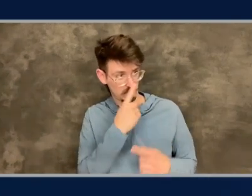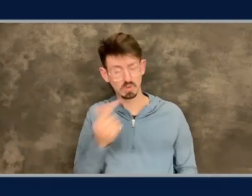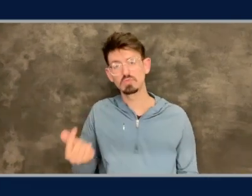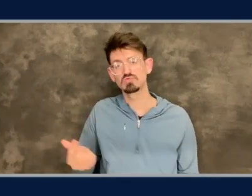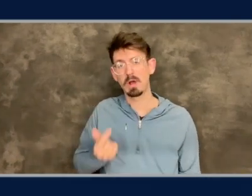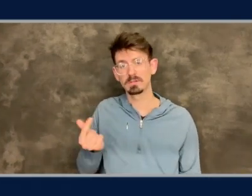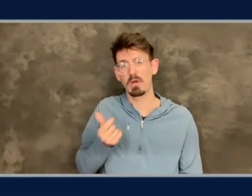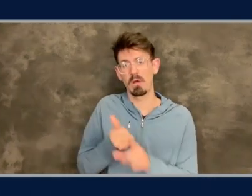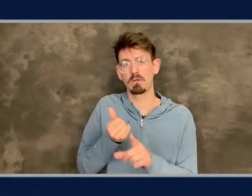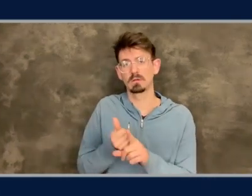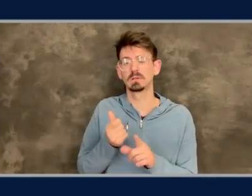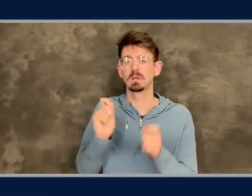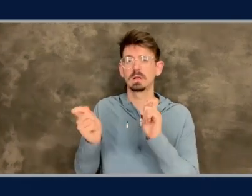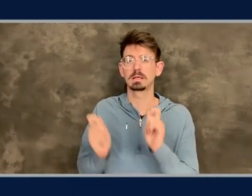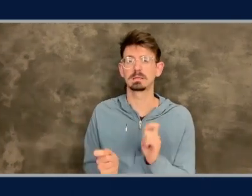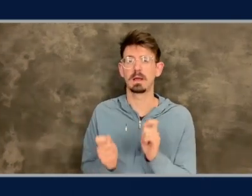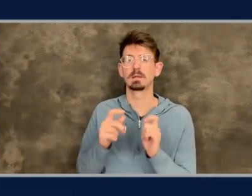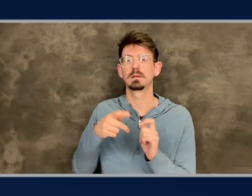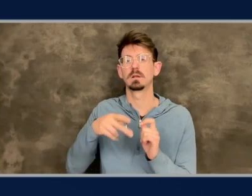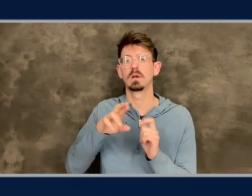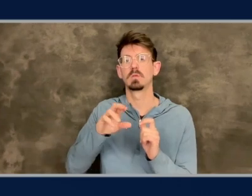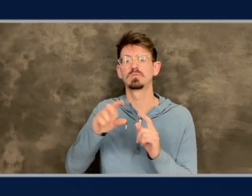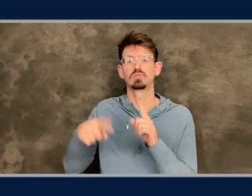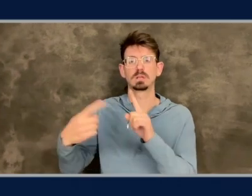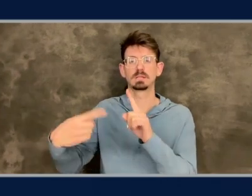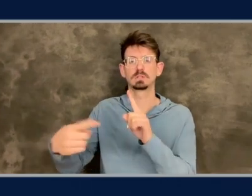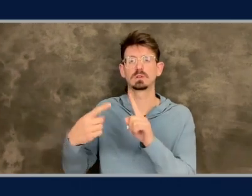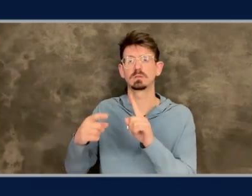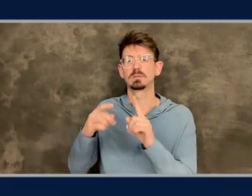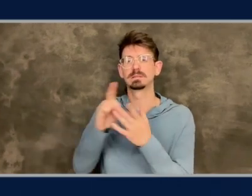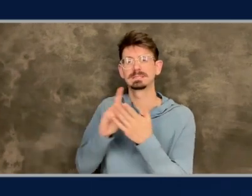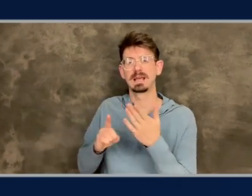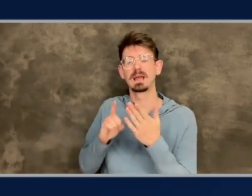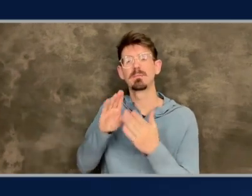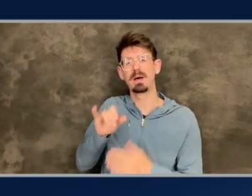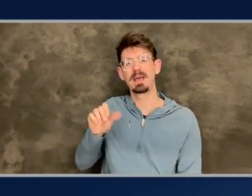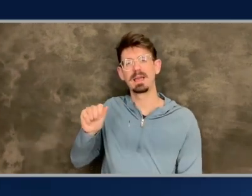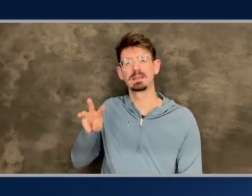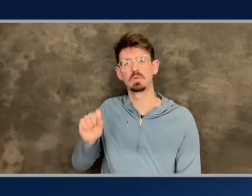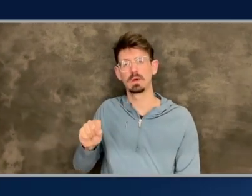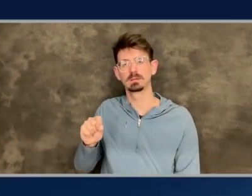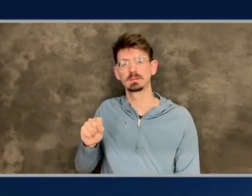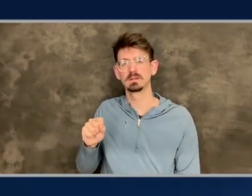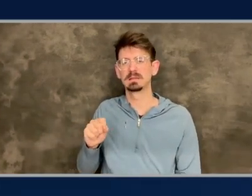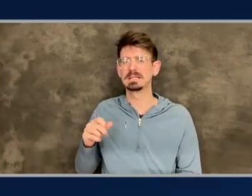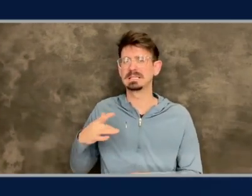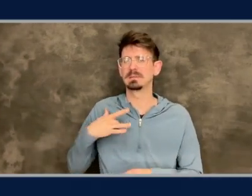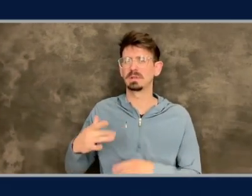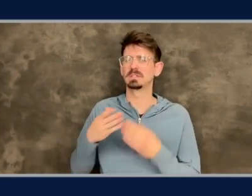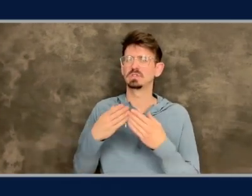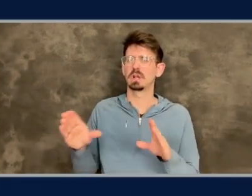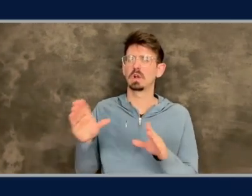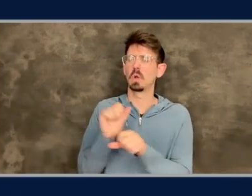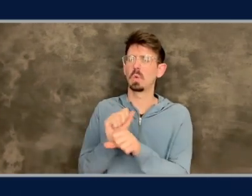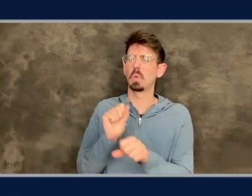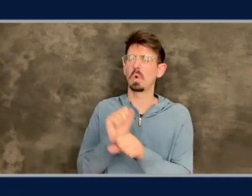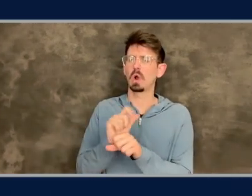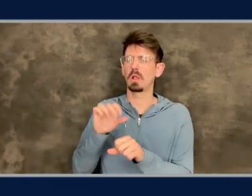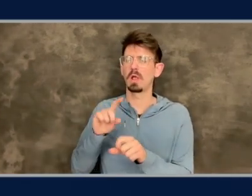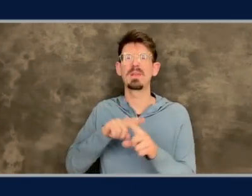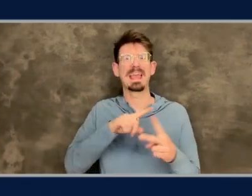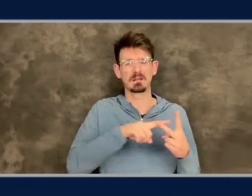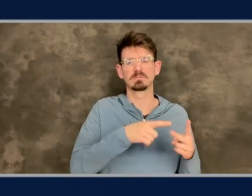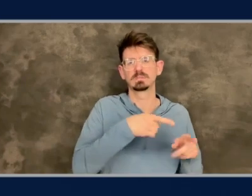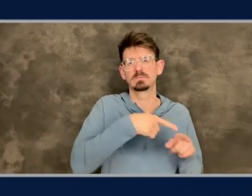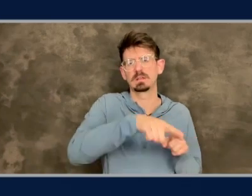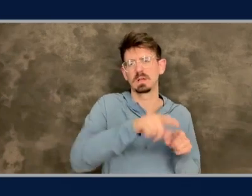a customized processor designed by AWS. It's primarily focused for general purpose workloads as well as specialized workloads. And